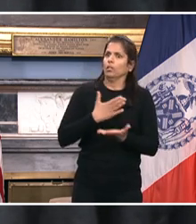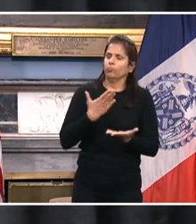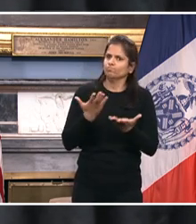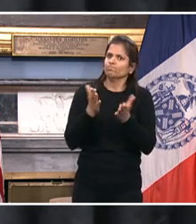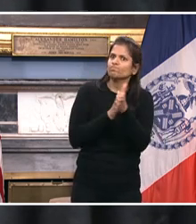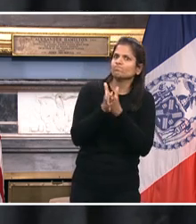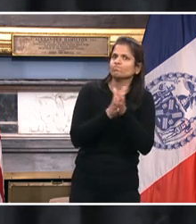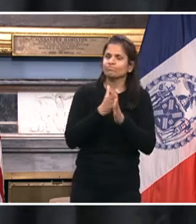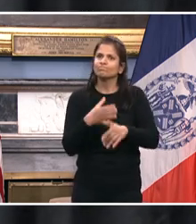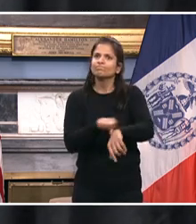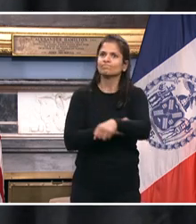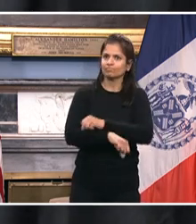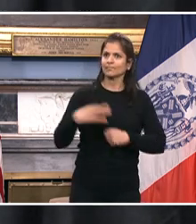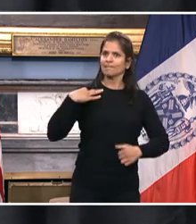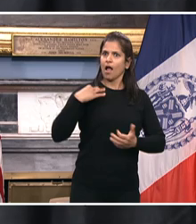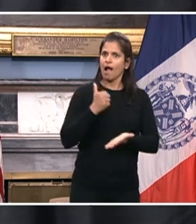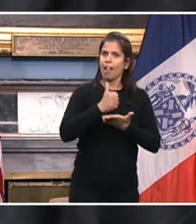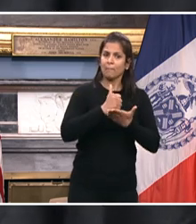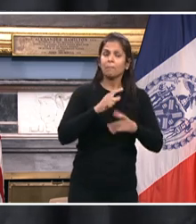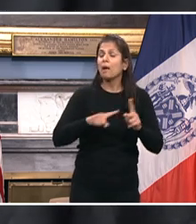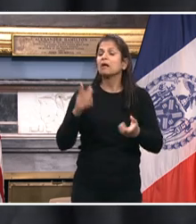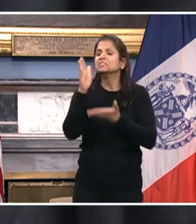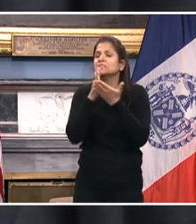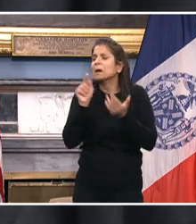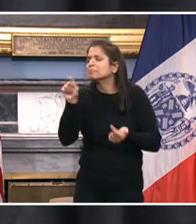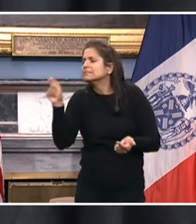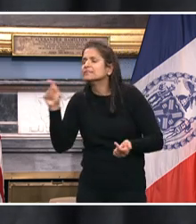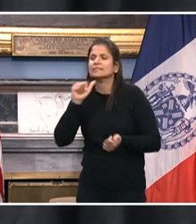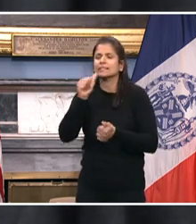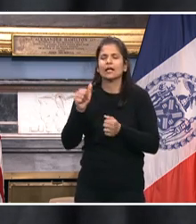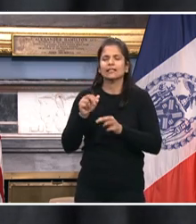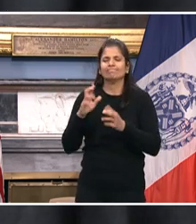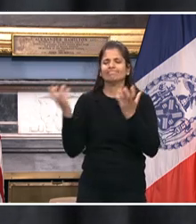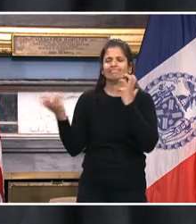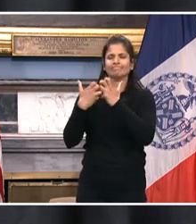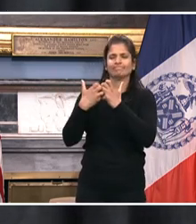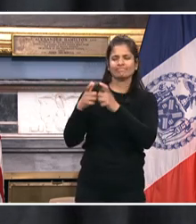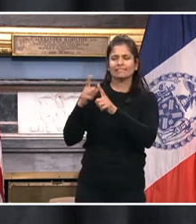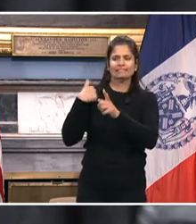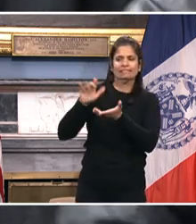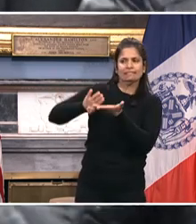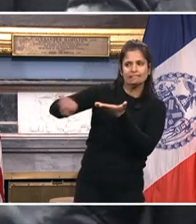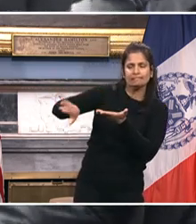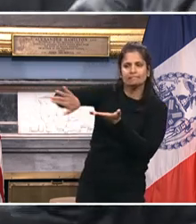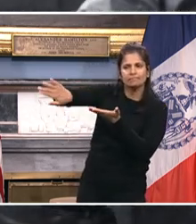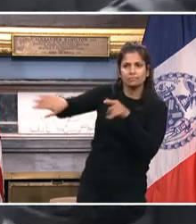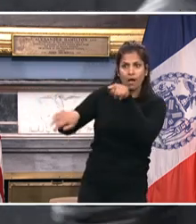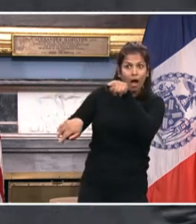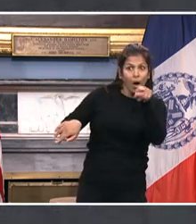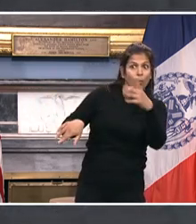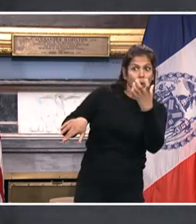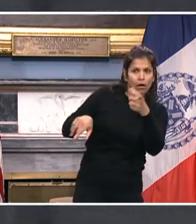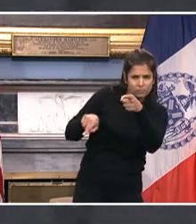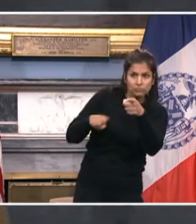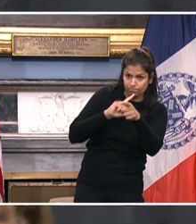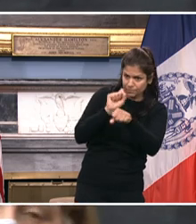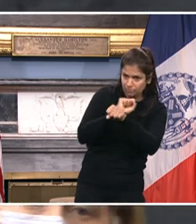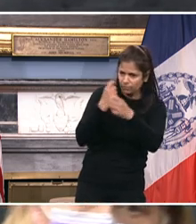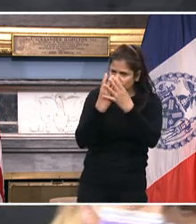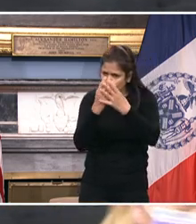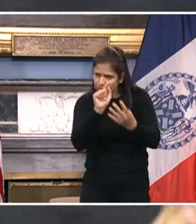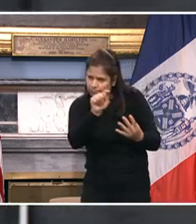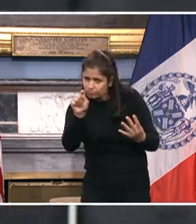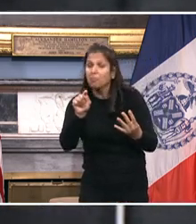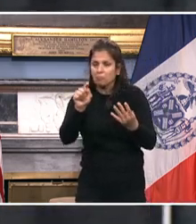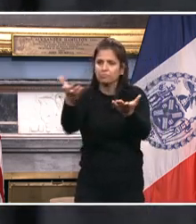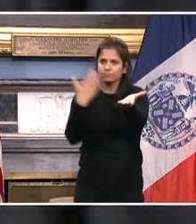system. And it's just a great success. This is my quick second question. Why is it that other cities like Minneapolis have been able